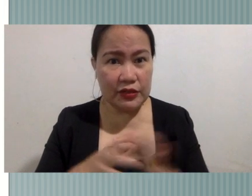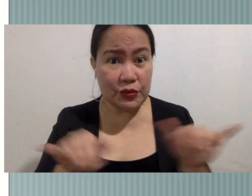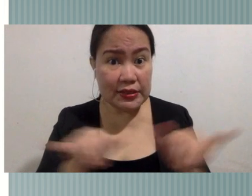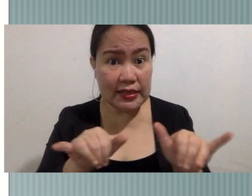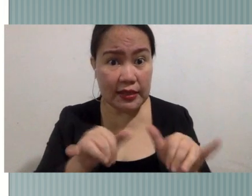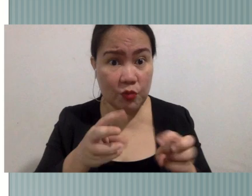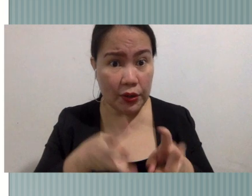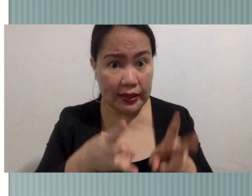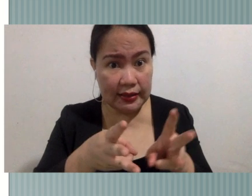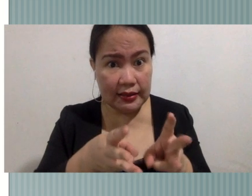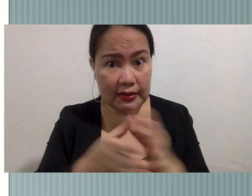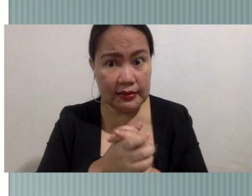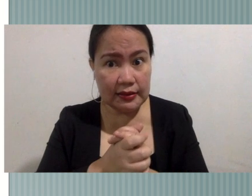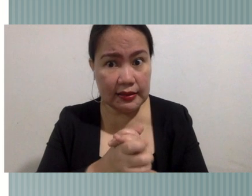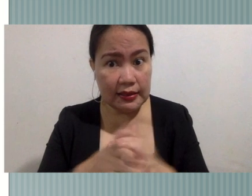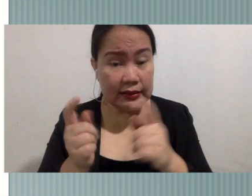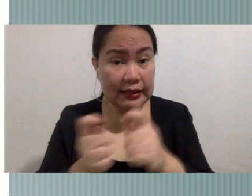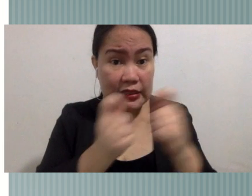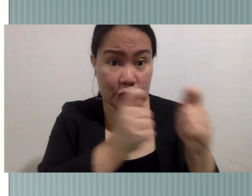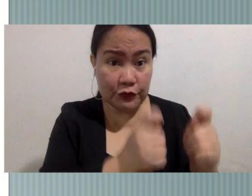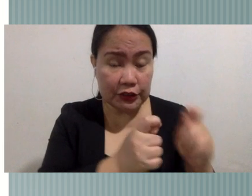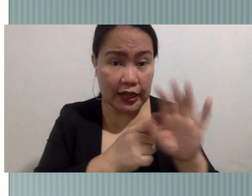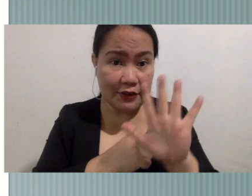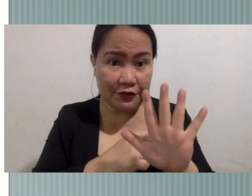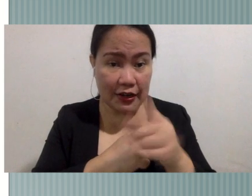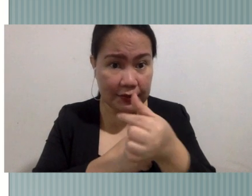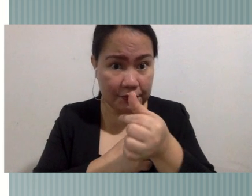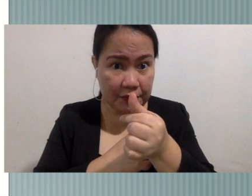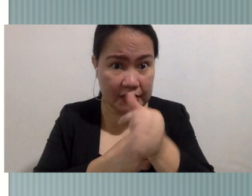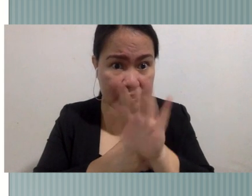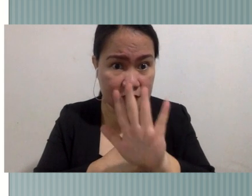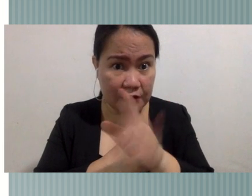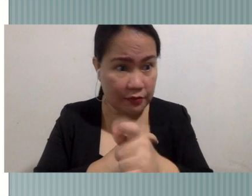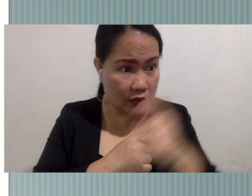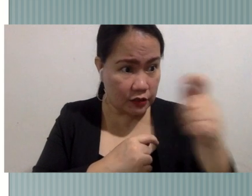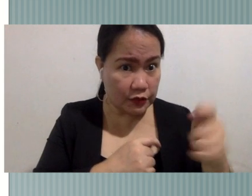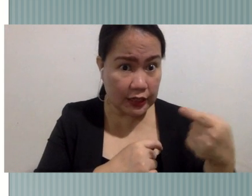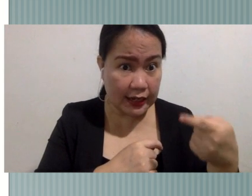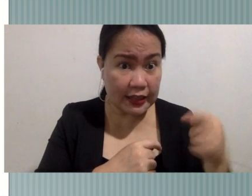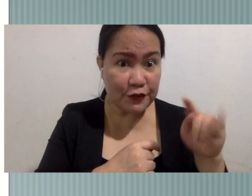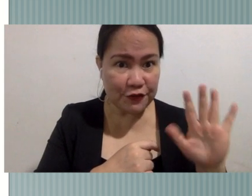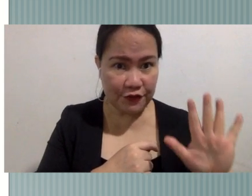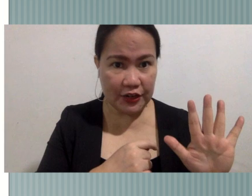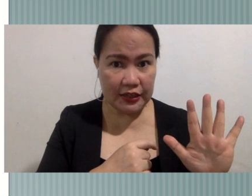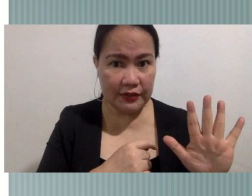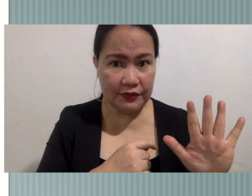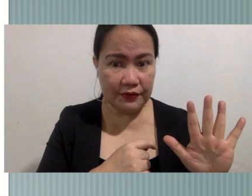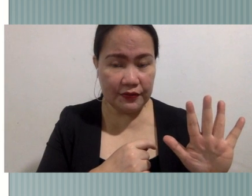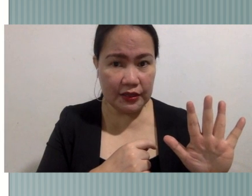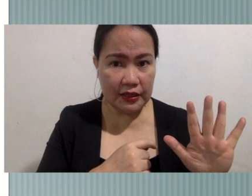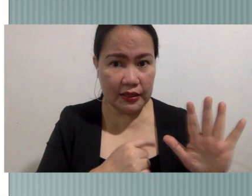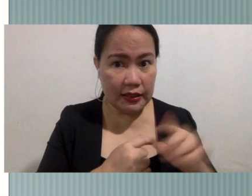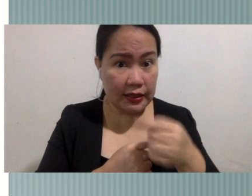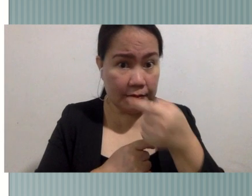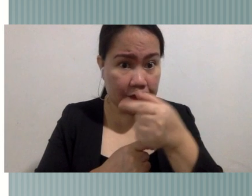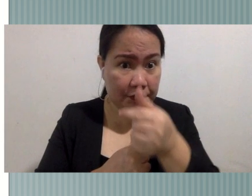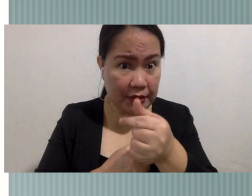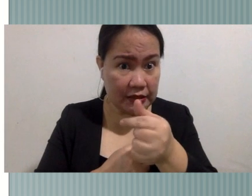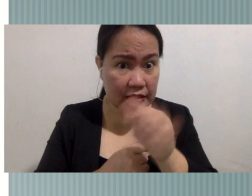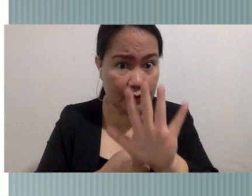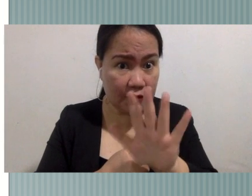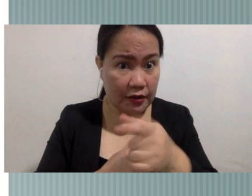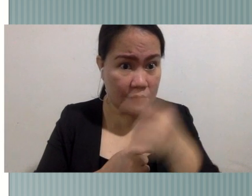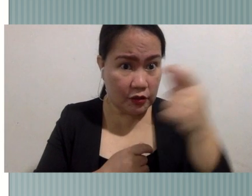So, same process. Lipat lang natin si positive 5 sa kabilang side. So,